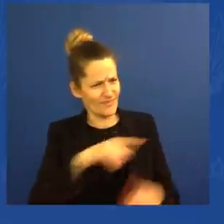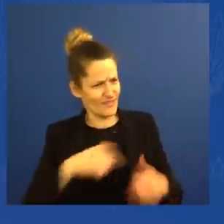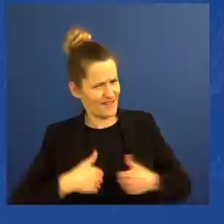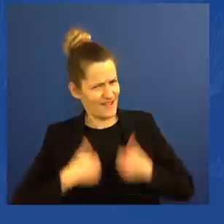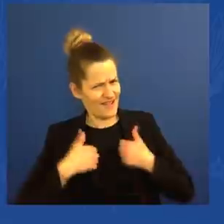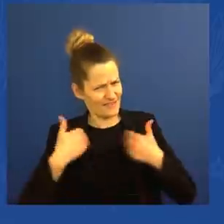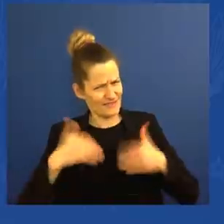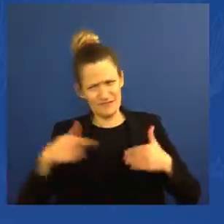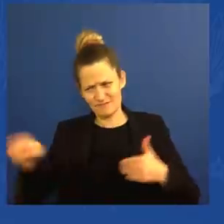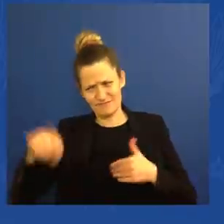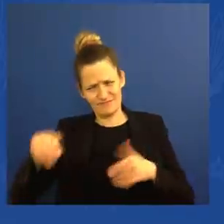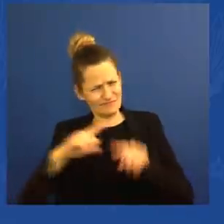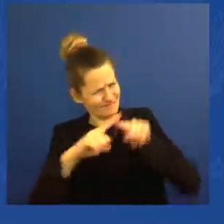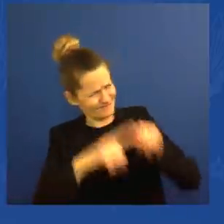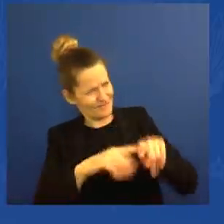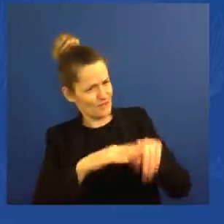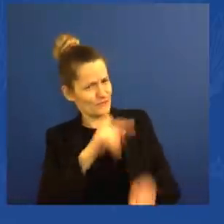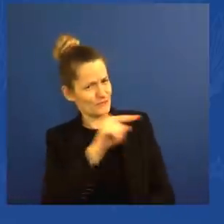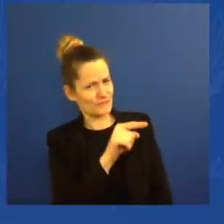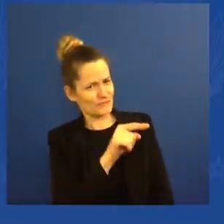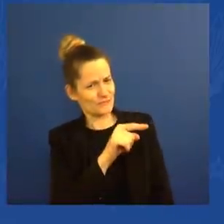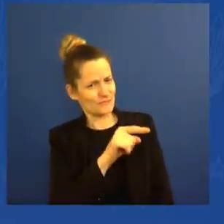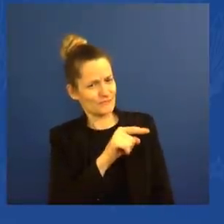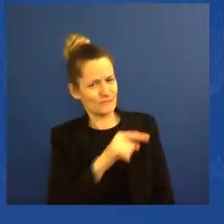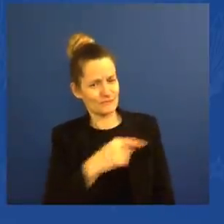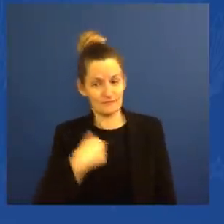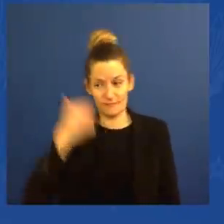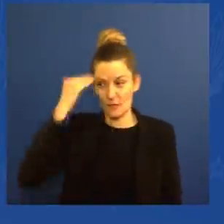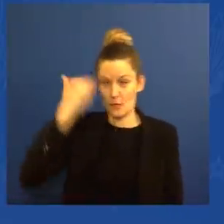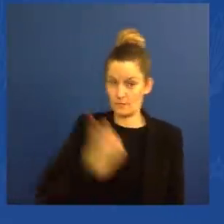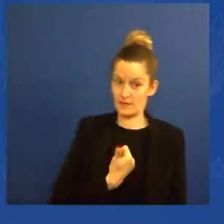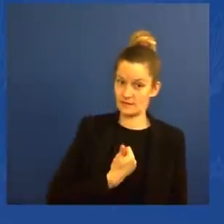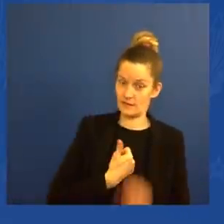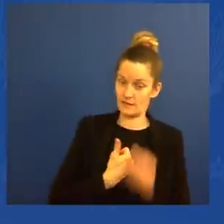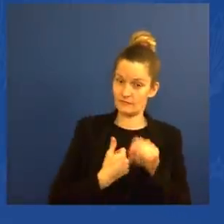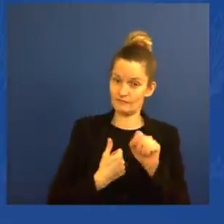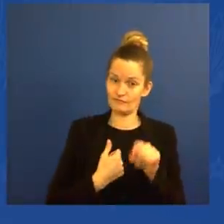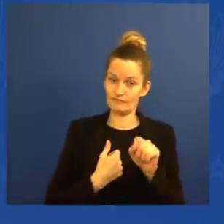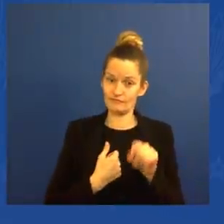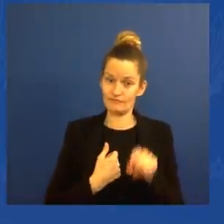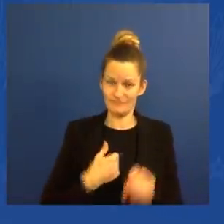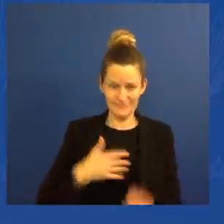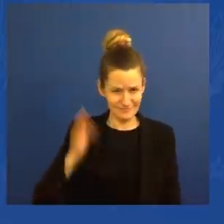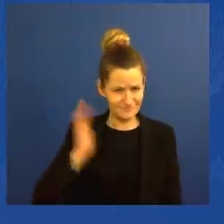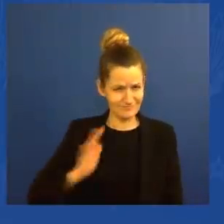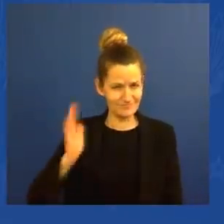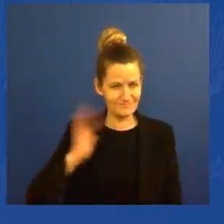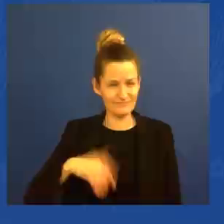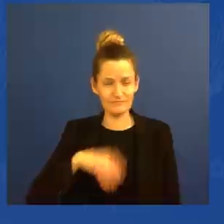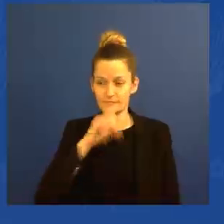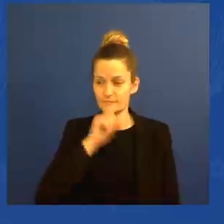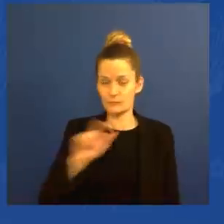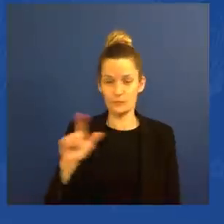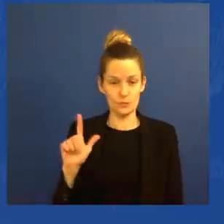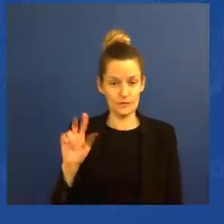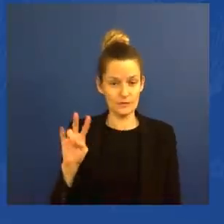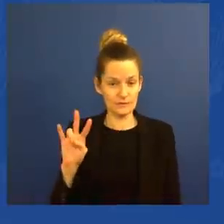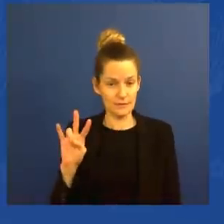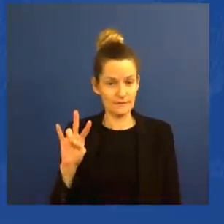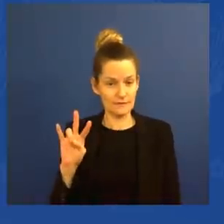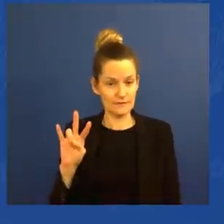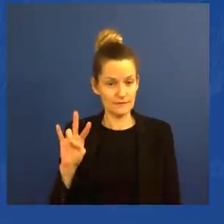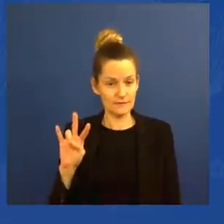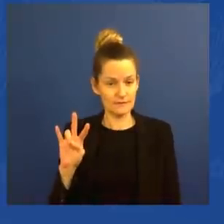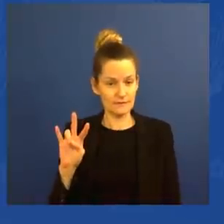from personal experience. When I was a 27-year-old kid, I got elected to the Newcastle County Council,